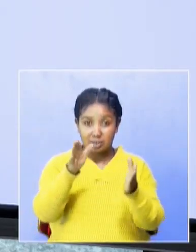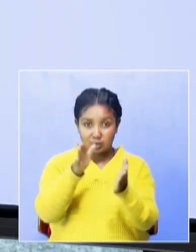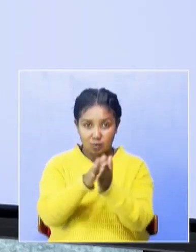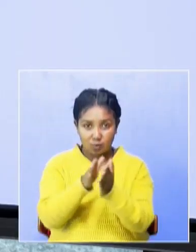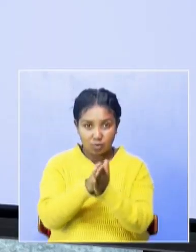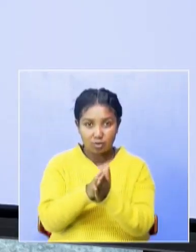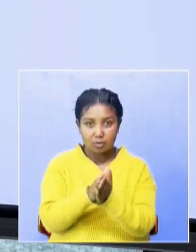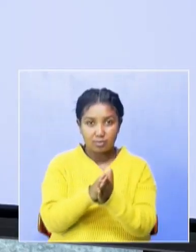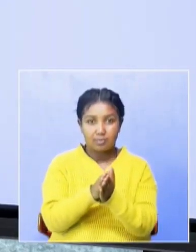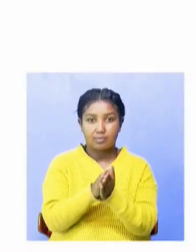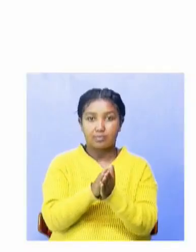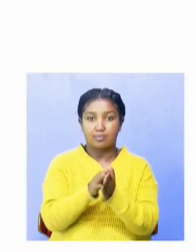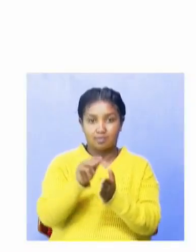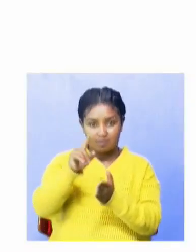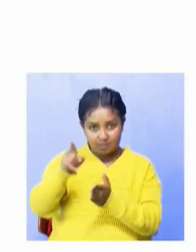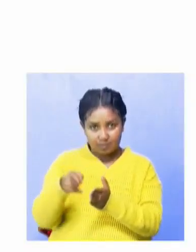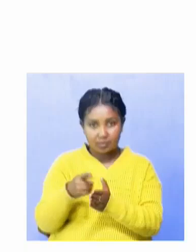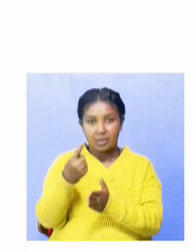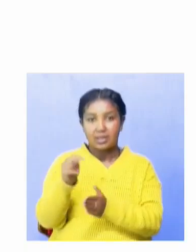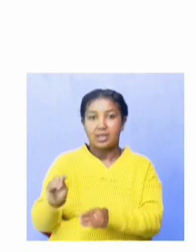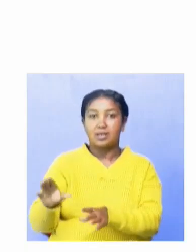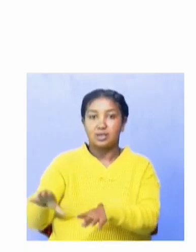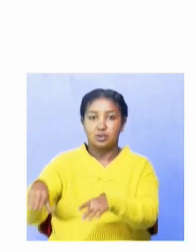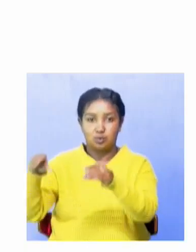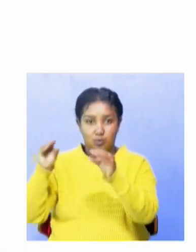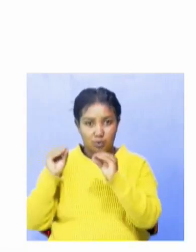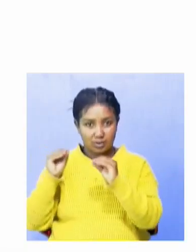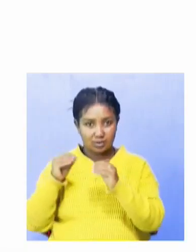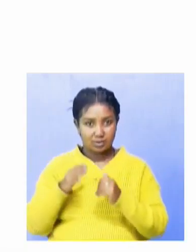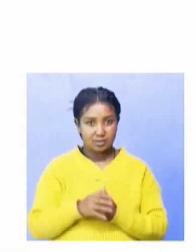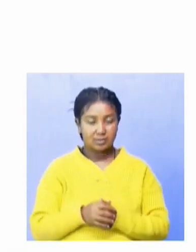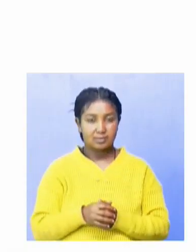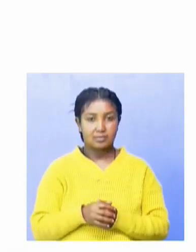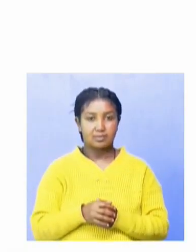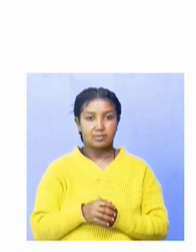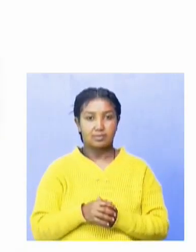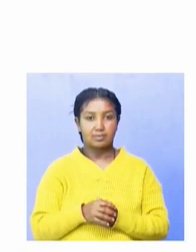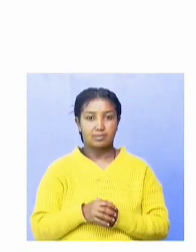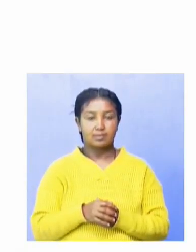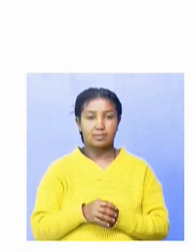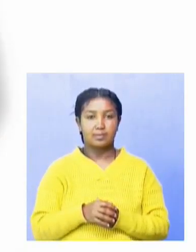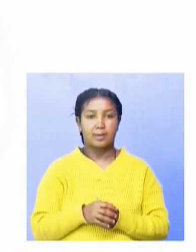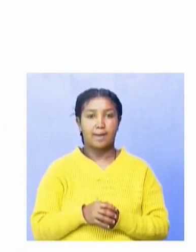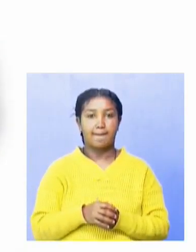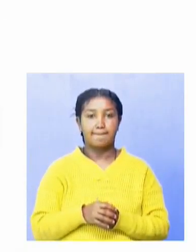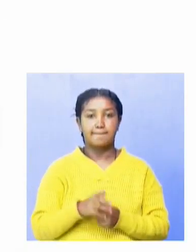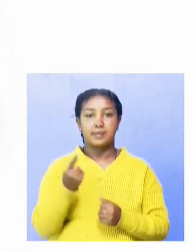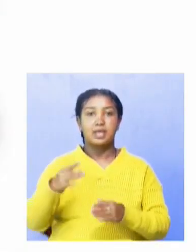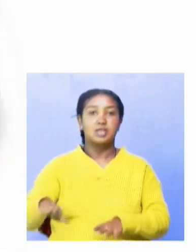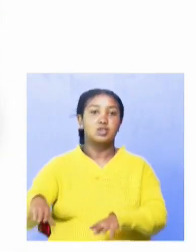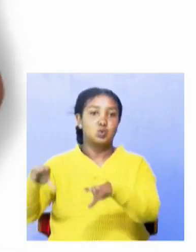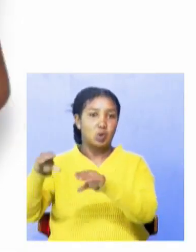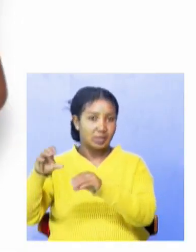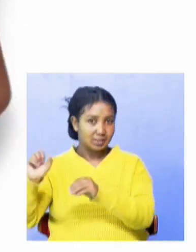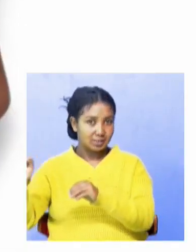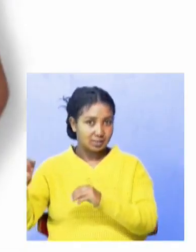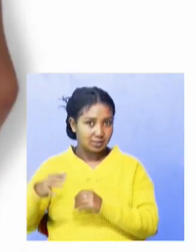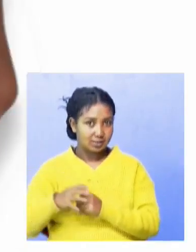school, the the